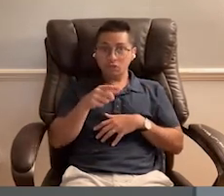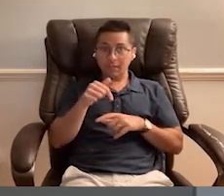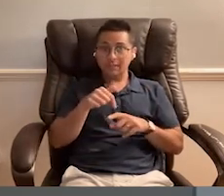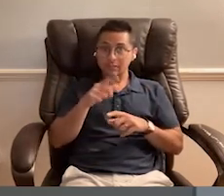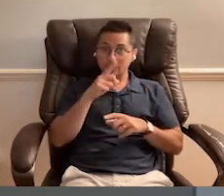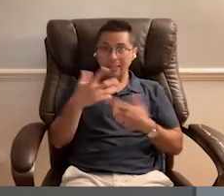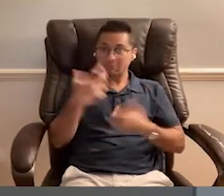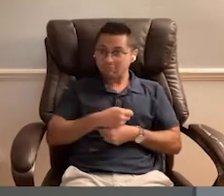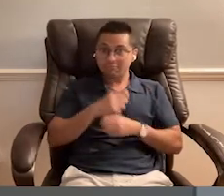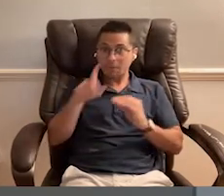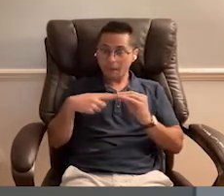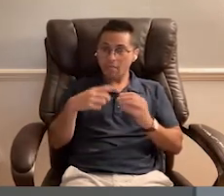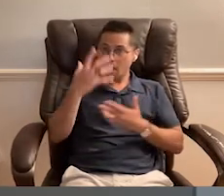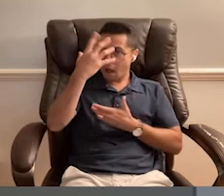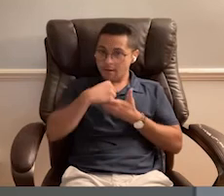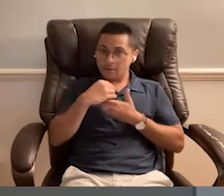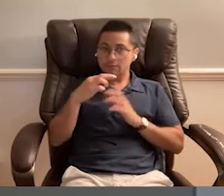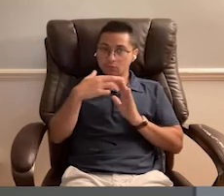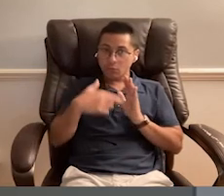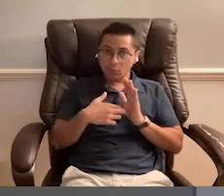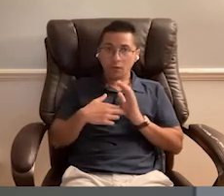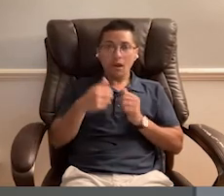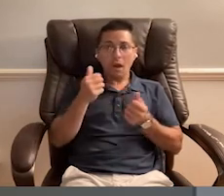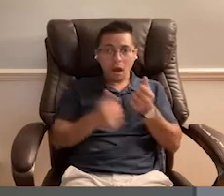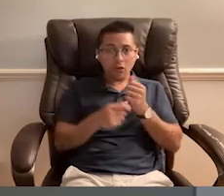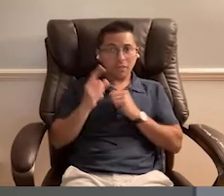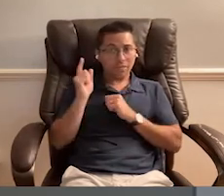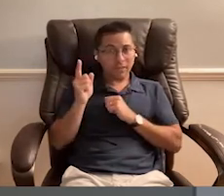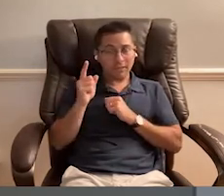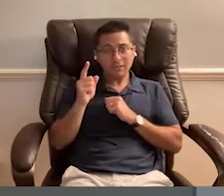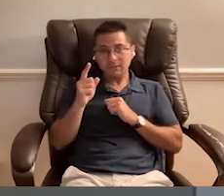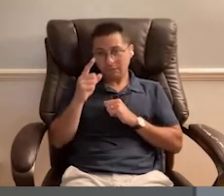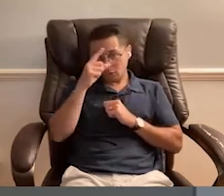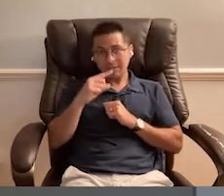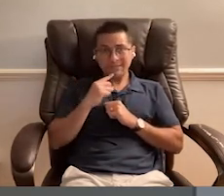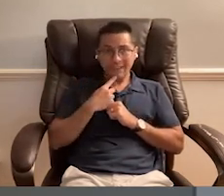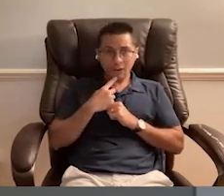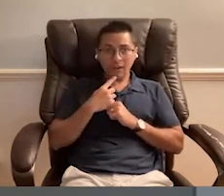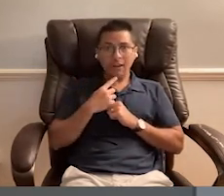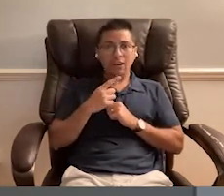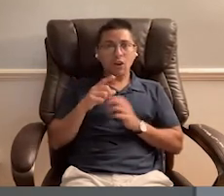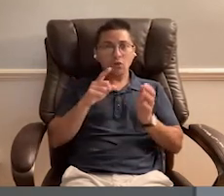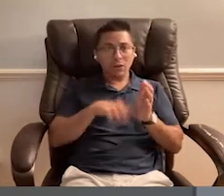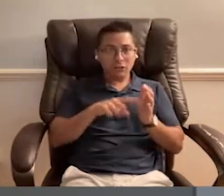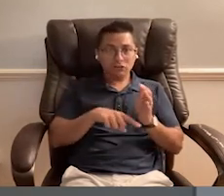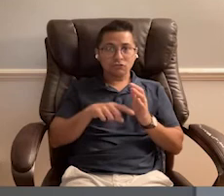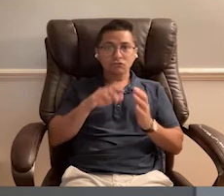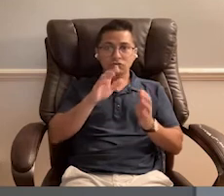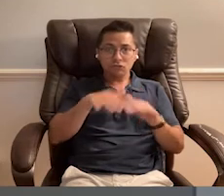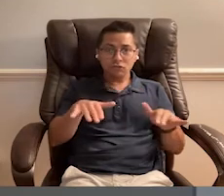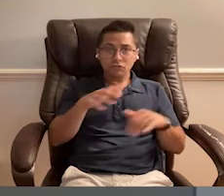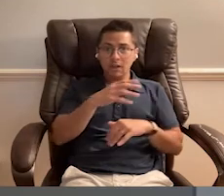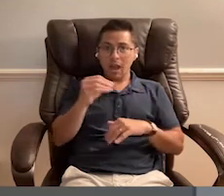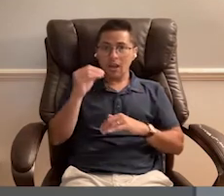and we want to get you all this information. But to make this really compact about the autism rule. Under this, for the severity, as